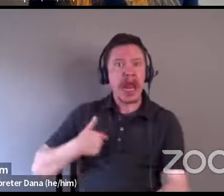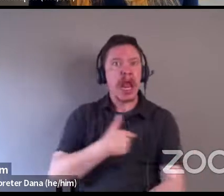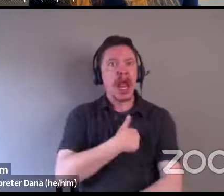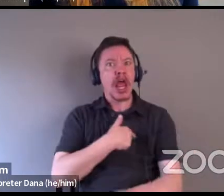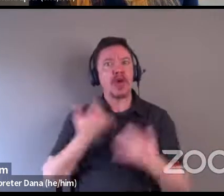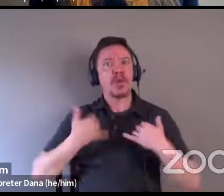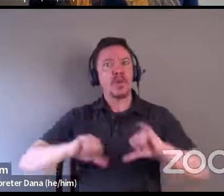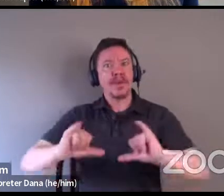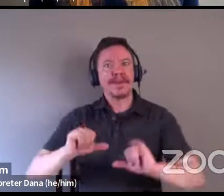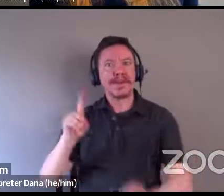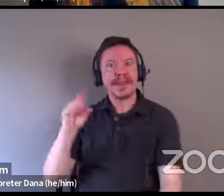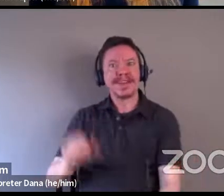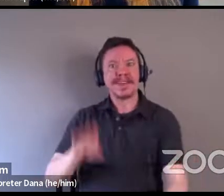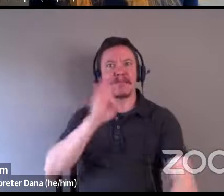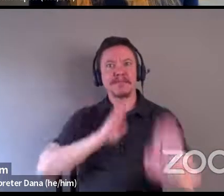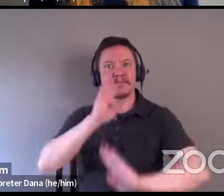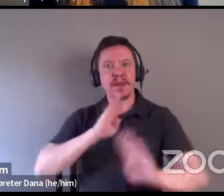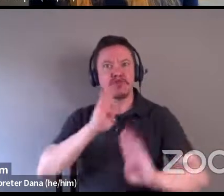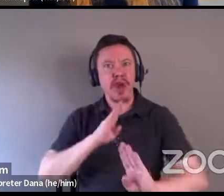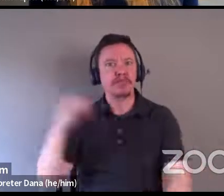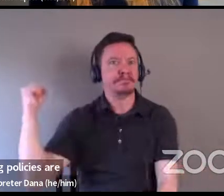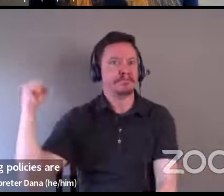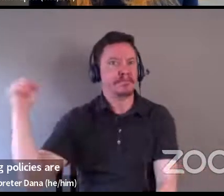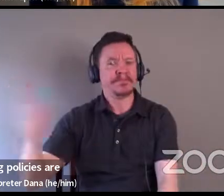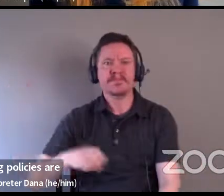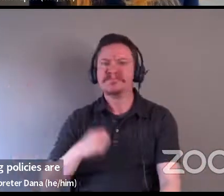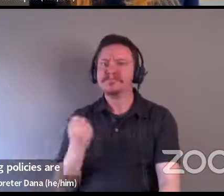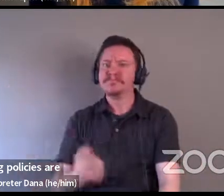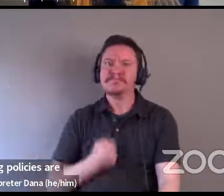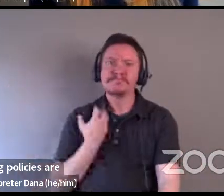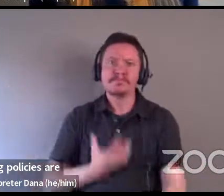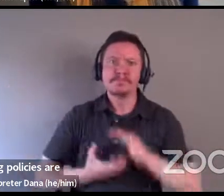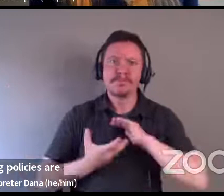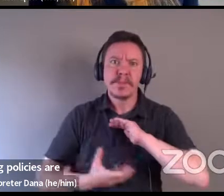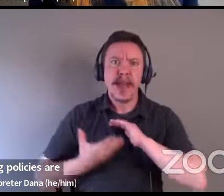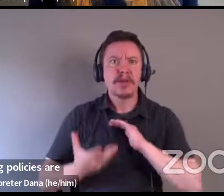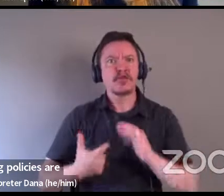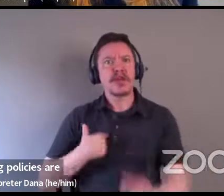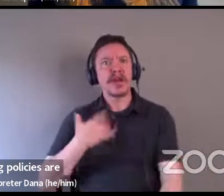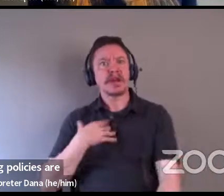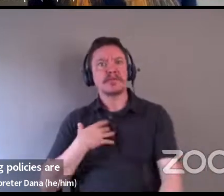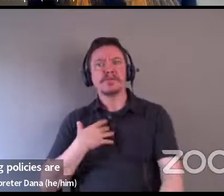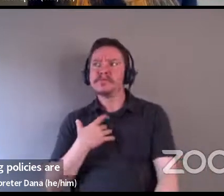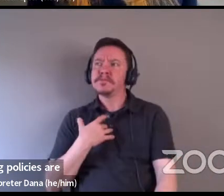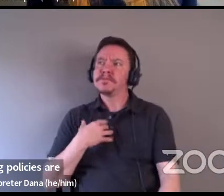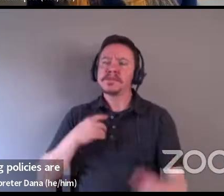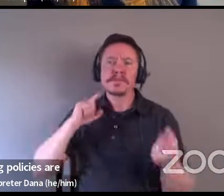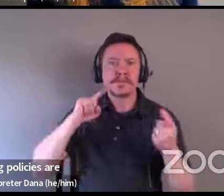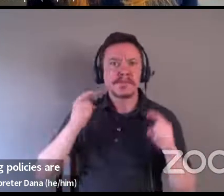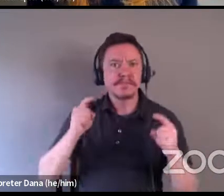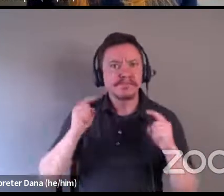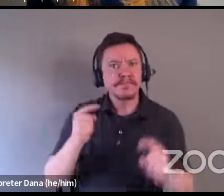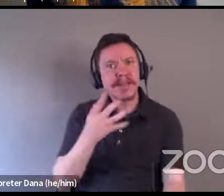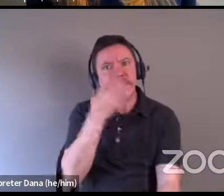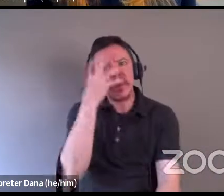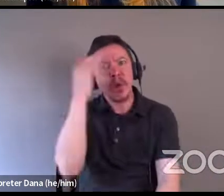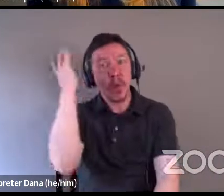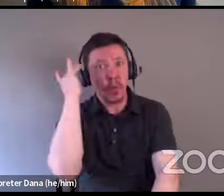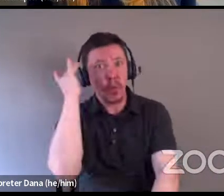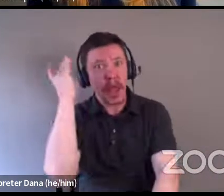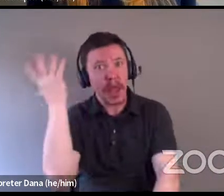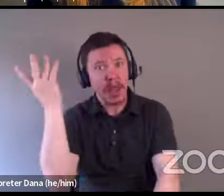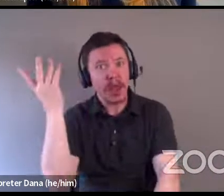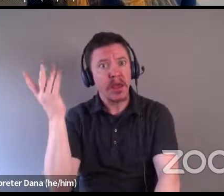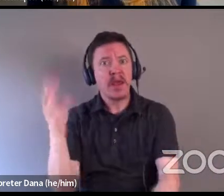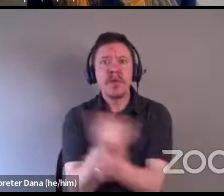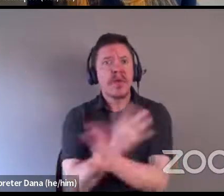feel frustrated. We still feel angry. We still feel hurt. We still feel pain. And we ask ourselves why, right? Because everybody